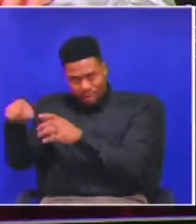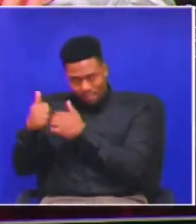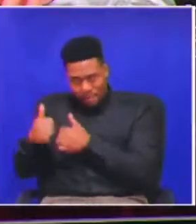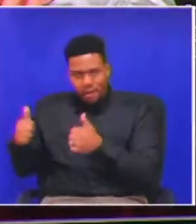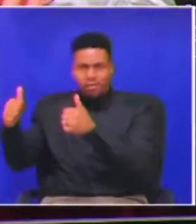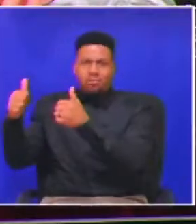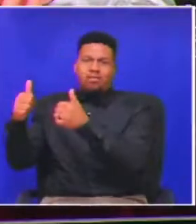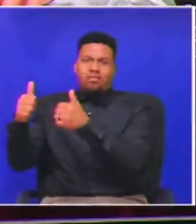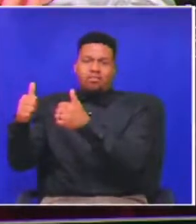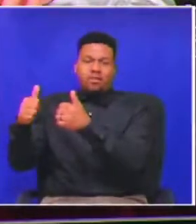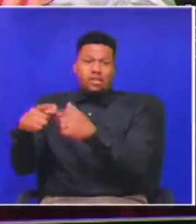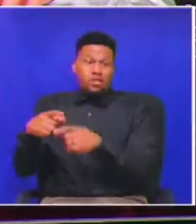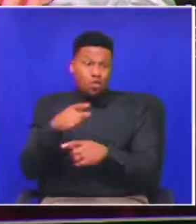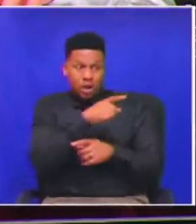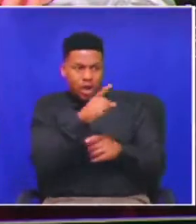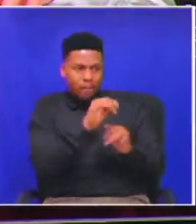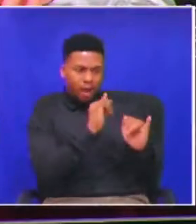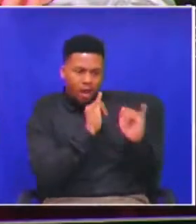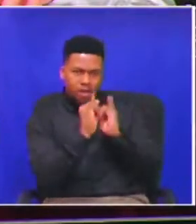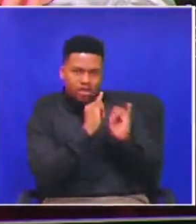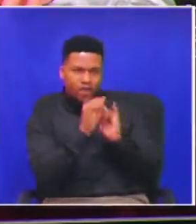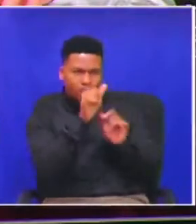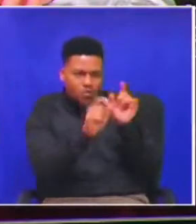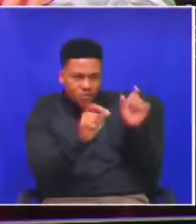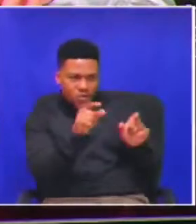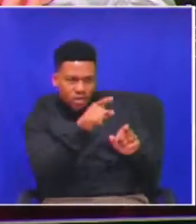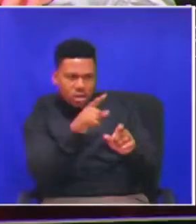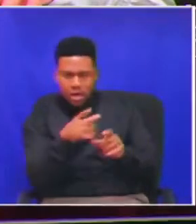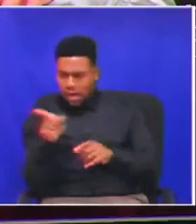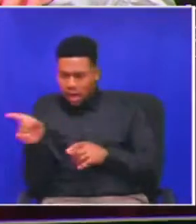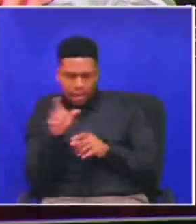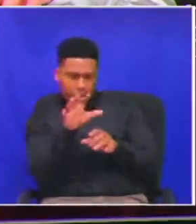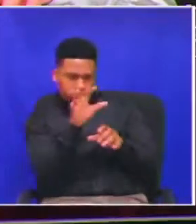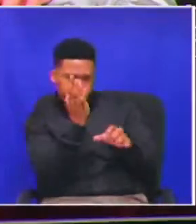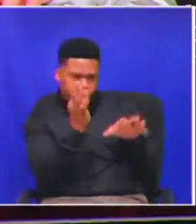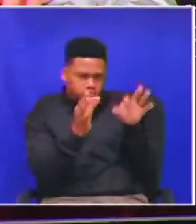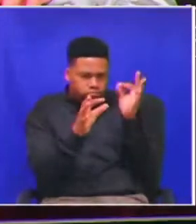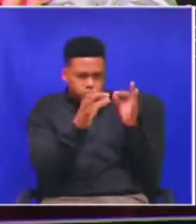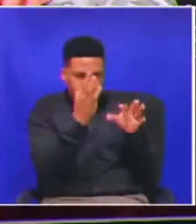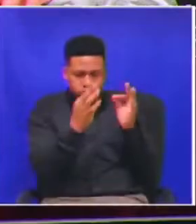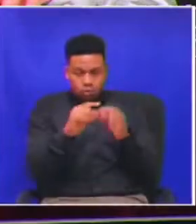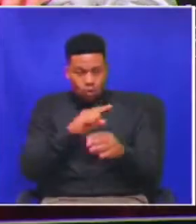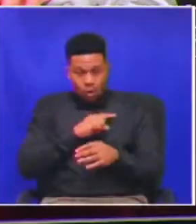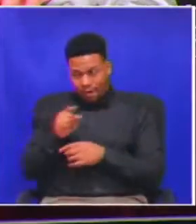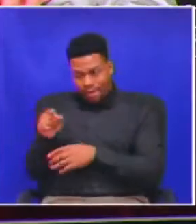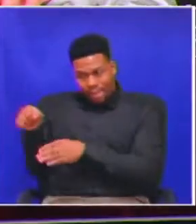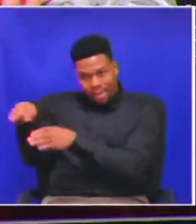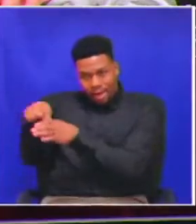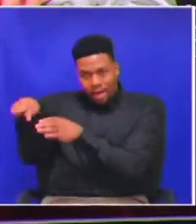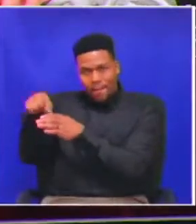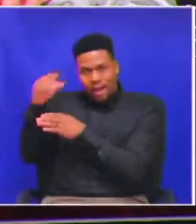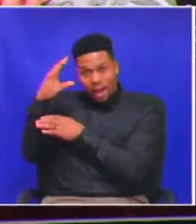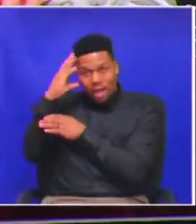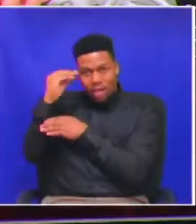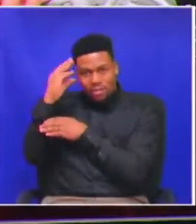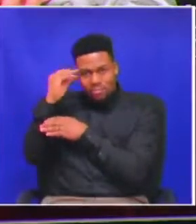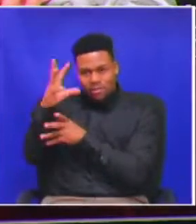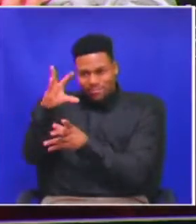by people who have experience in the legal and criminal justice system. And in addition